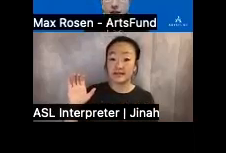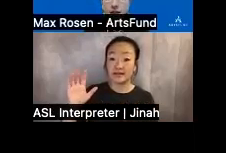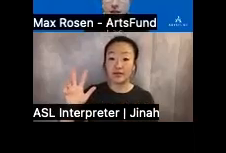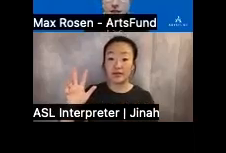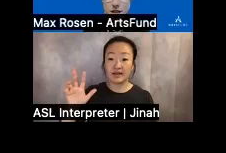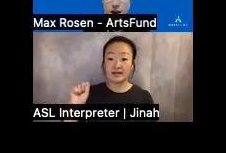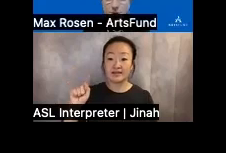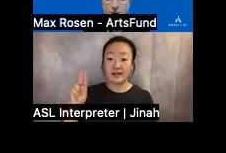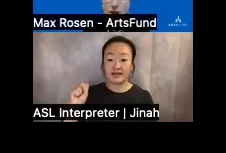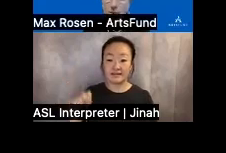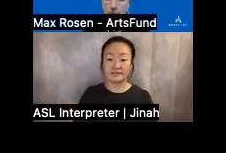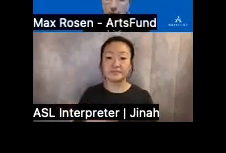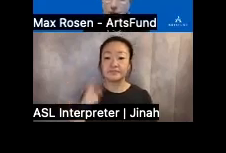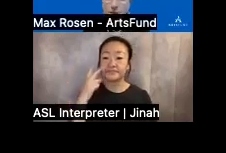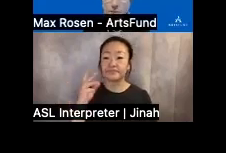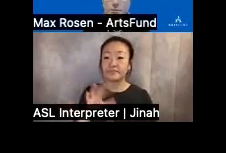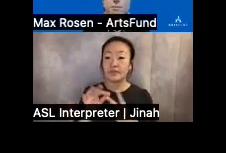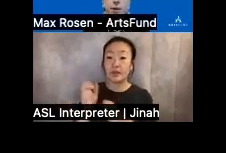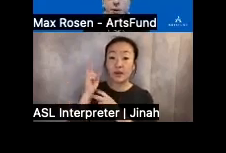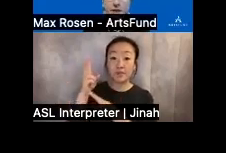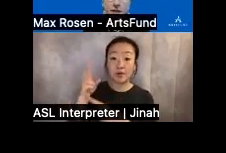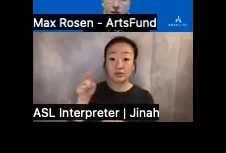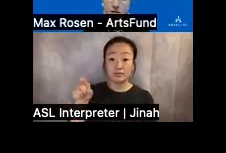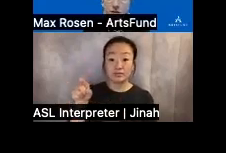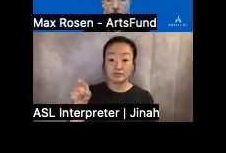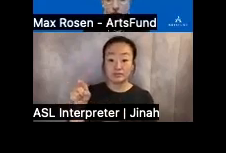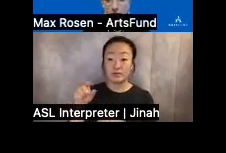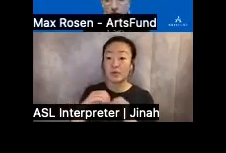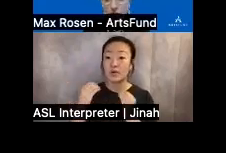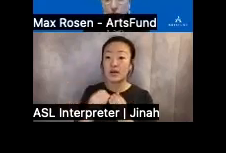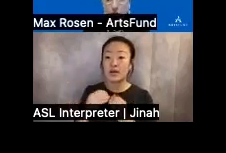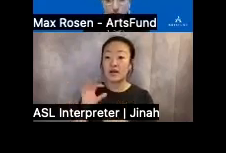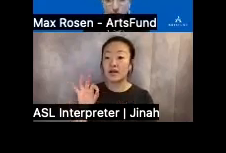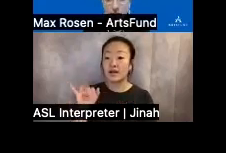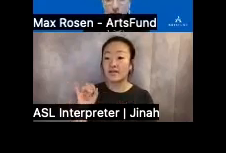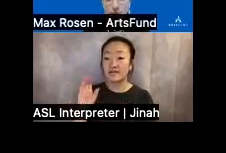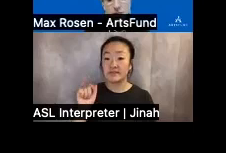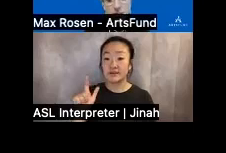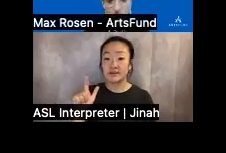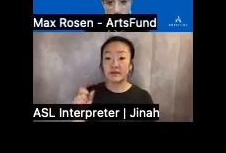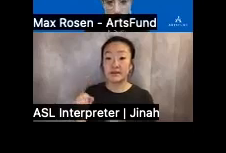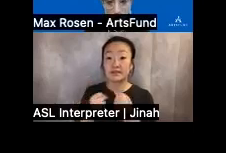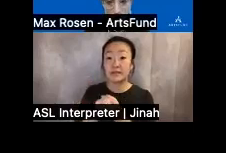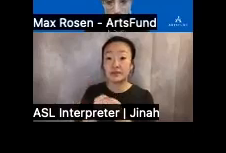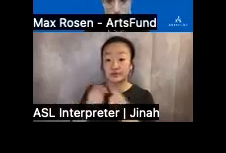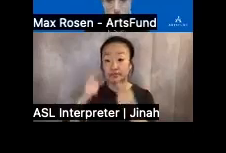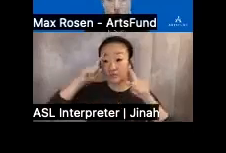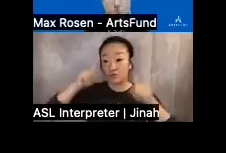I then see the option to upload my organization's fiscal sponsorship agreement in PDF